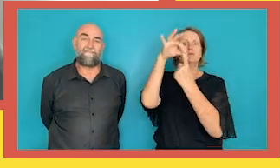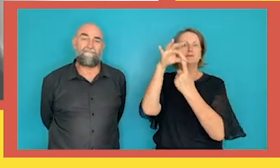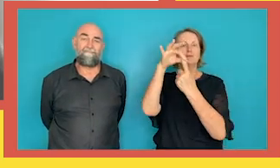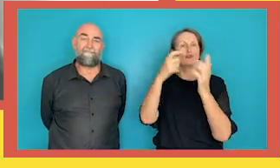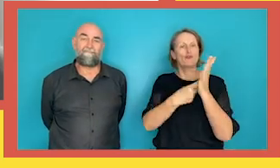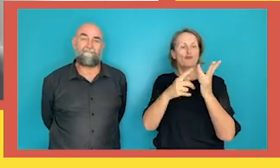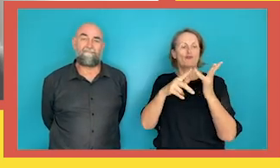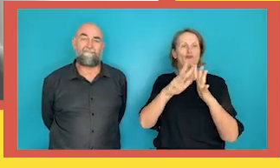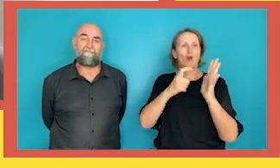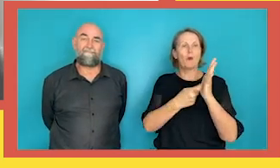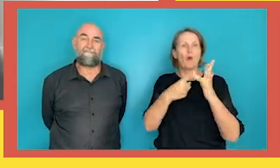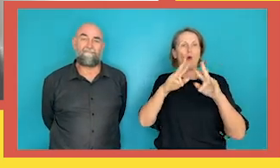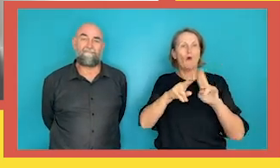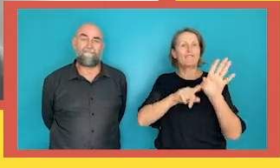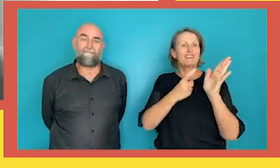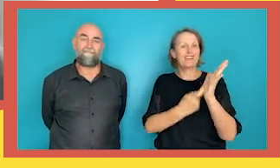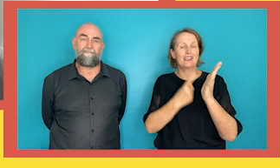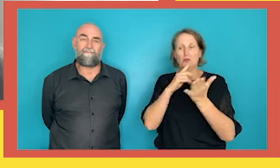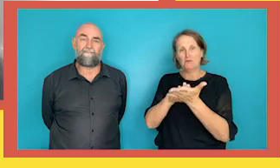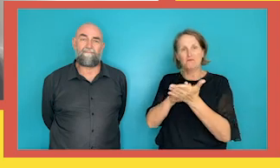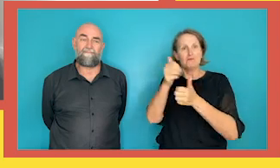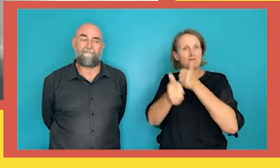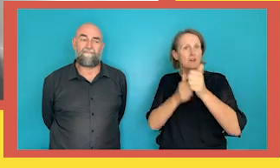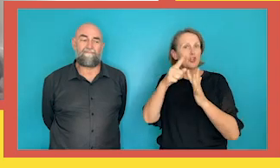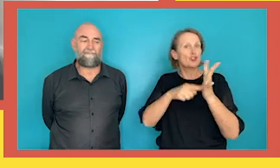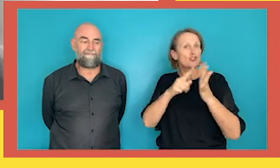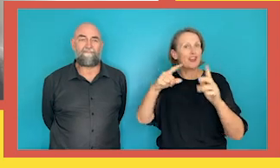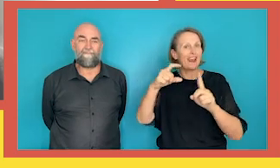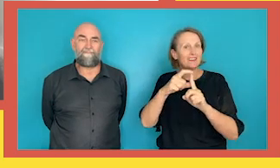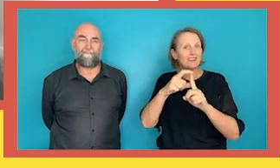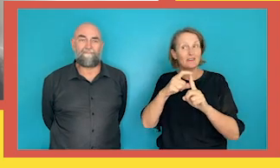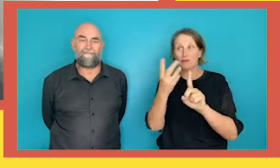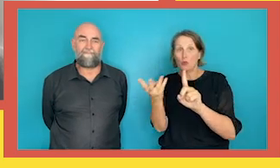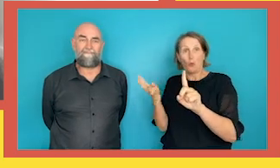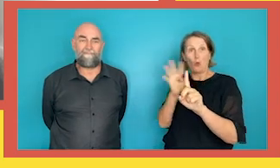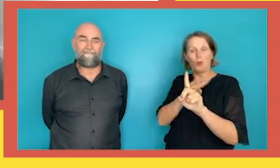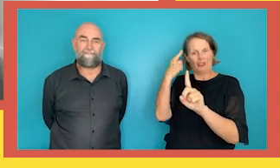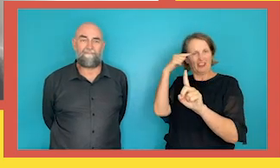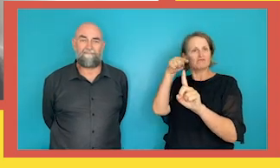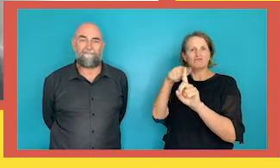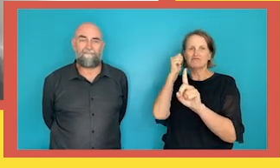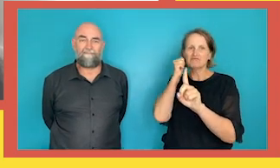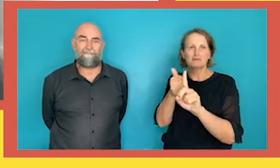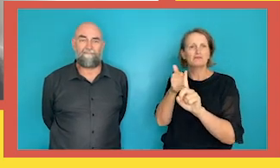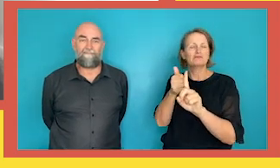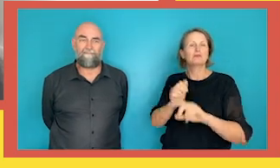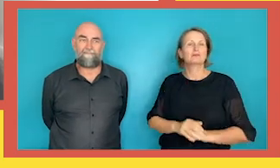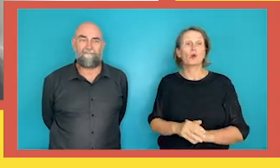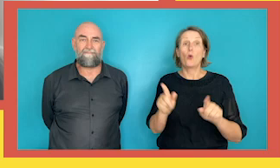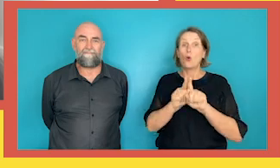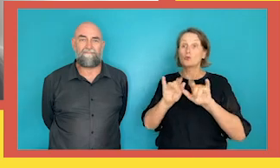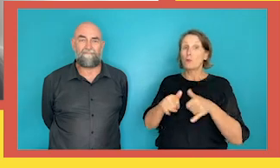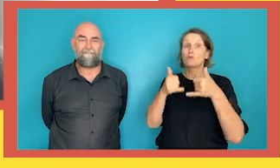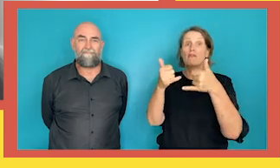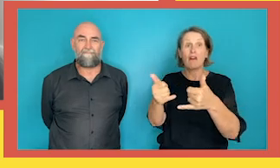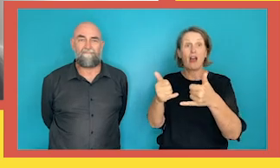out to Jed, and it shows how awesome he is, because he was also presented